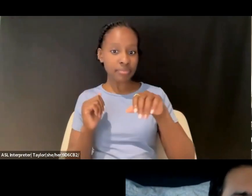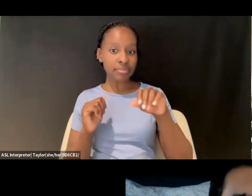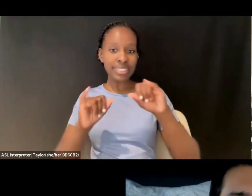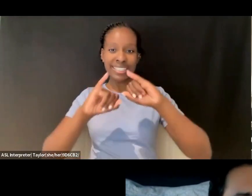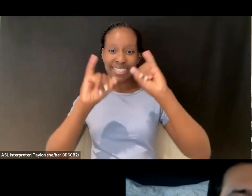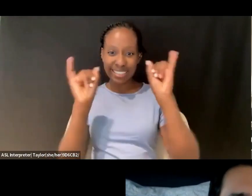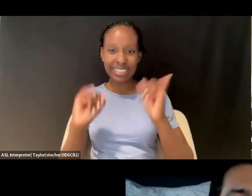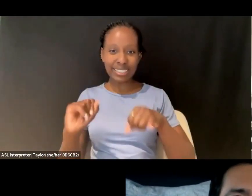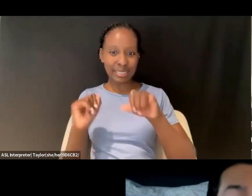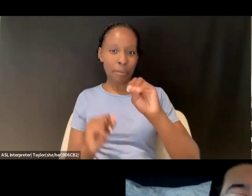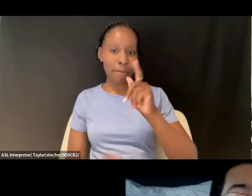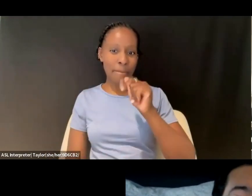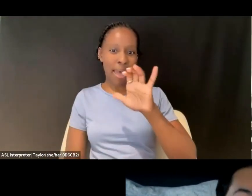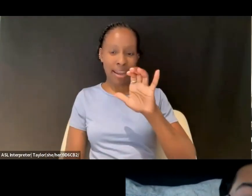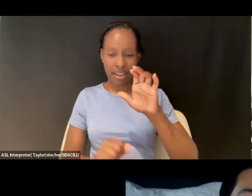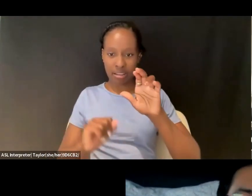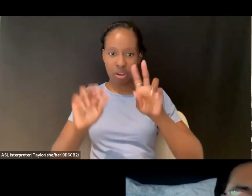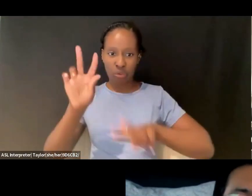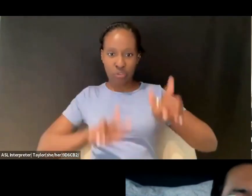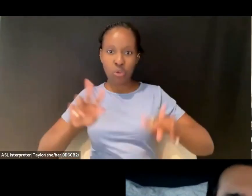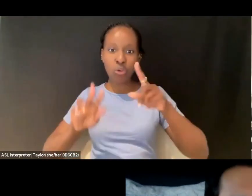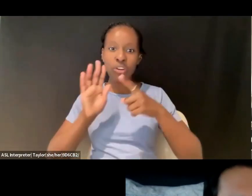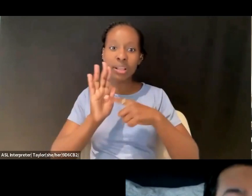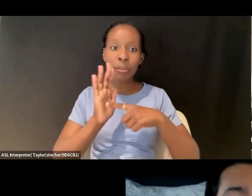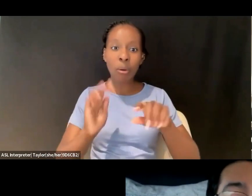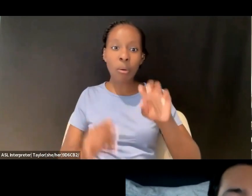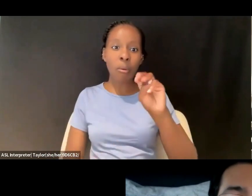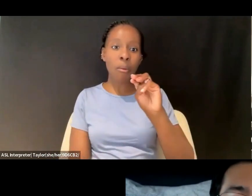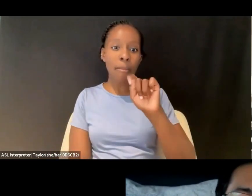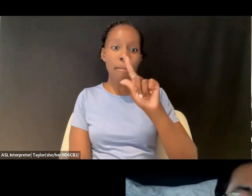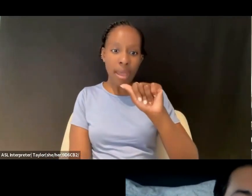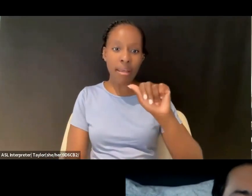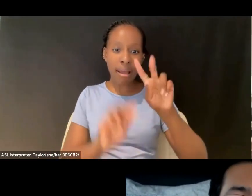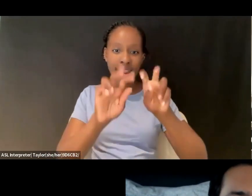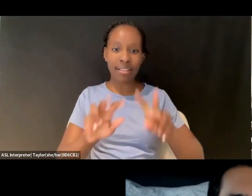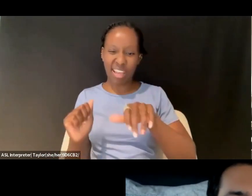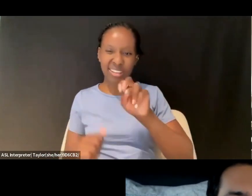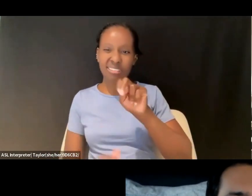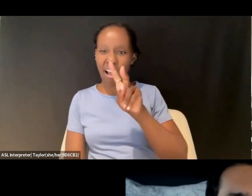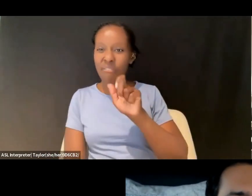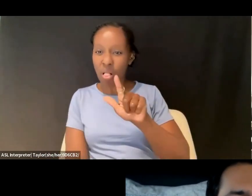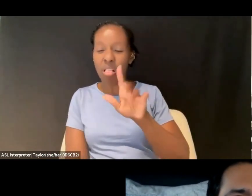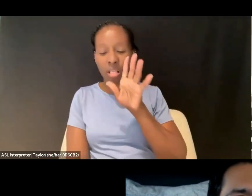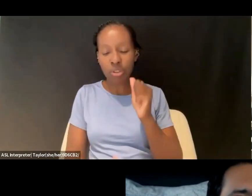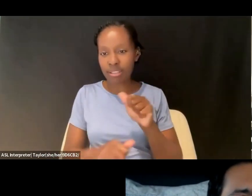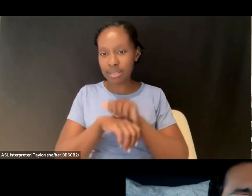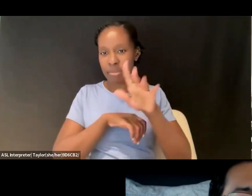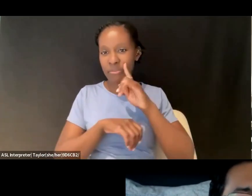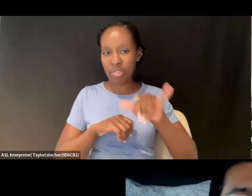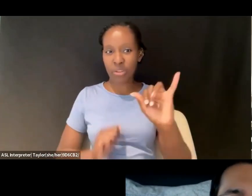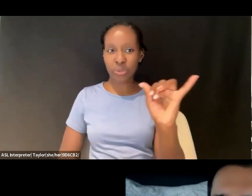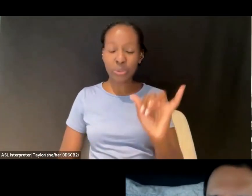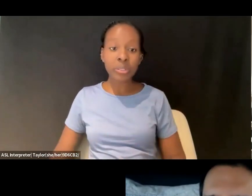meta-analysis. And what David is saying, a meta-analysis is review. That is novel, and that's well worth submitting to. Let's